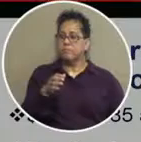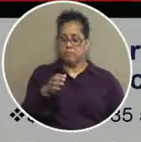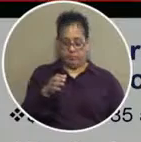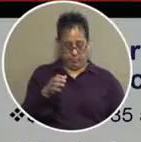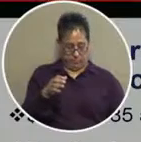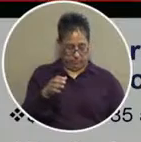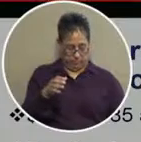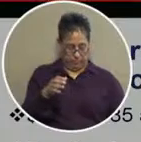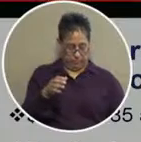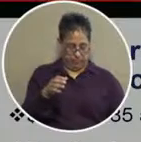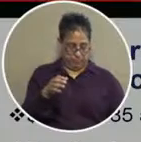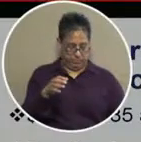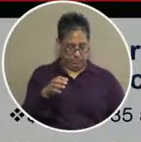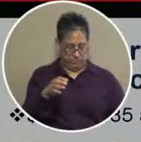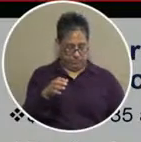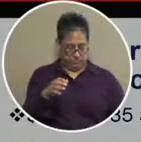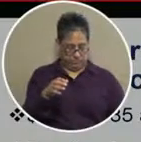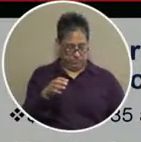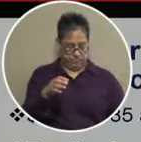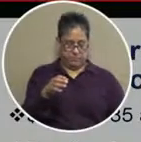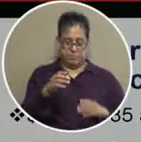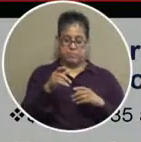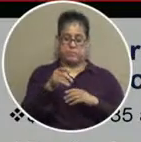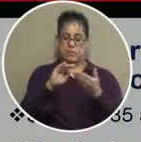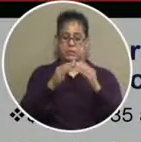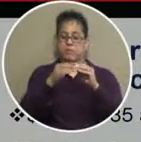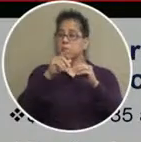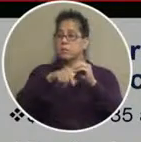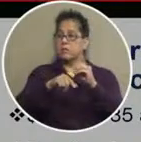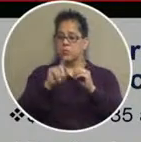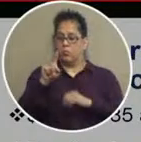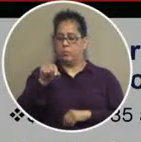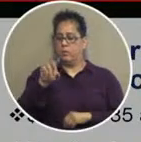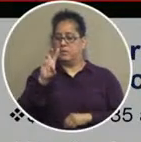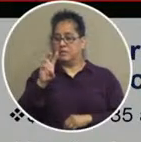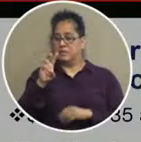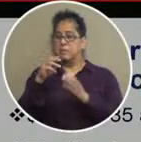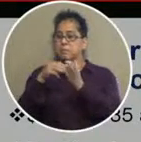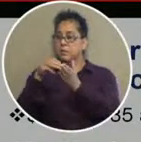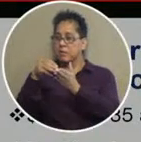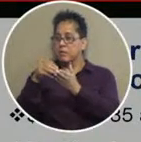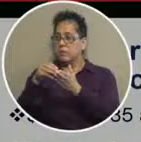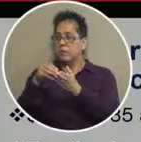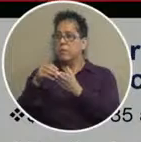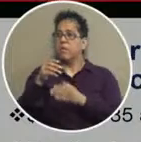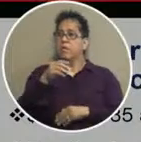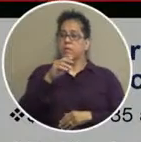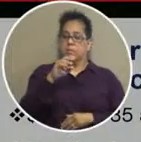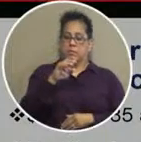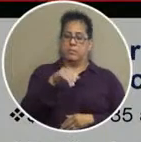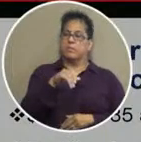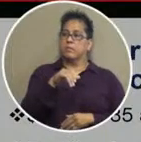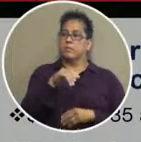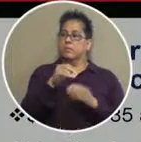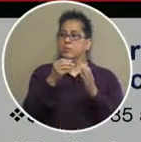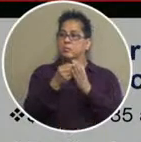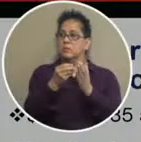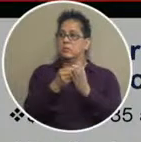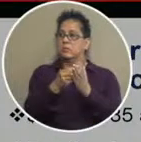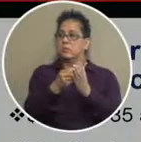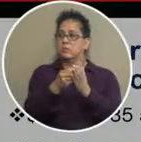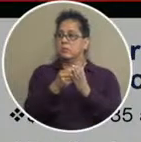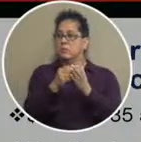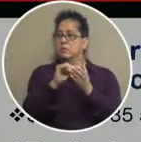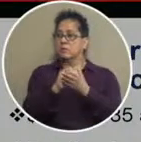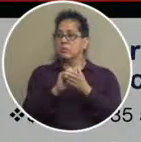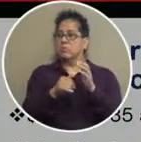For the Department of Health and Human Services, the City of El Paso received $1.6 million. Again, this is funding that, again, is